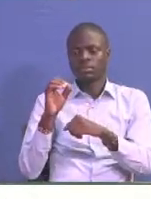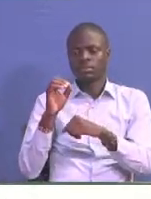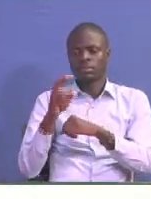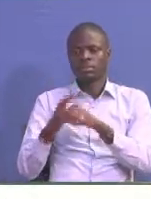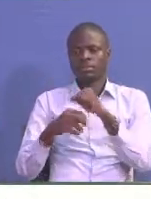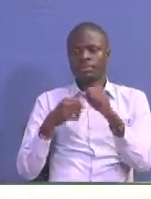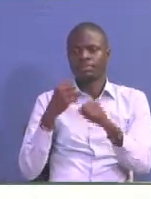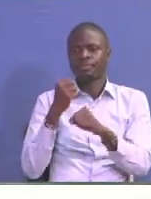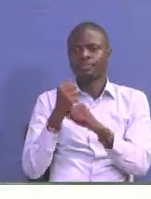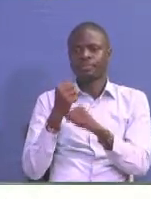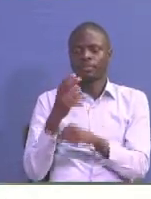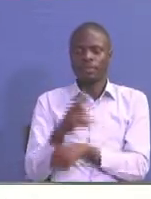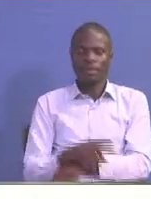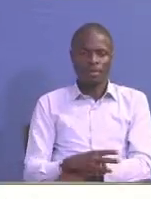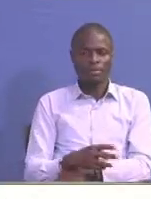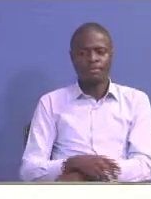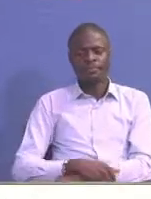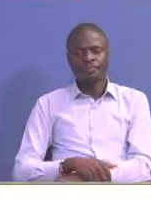2024.